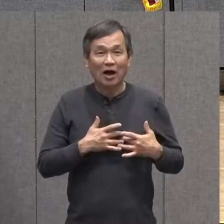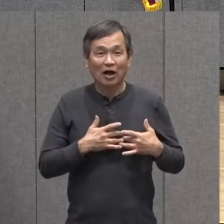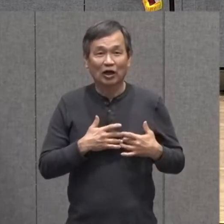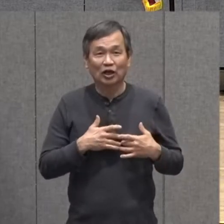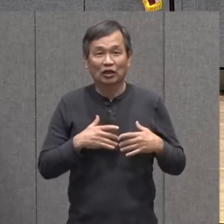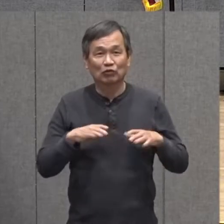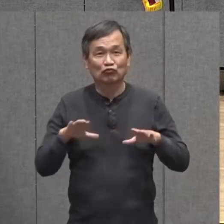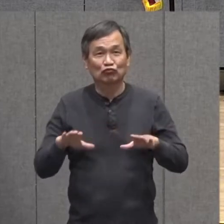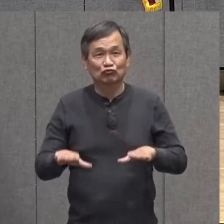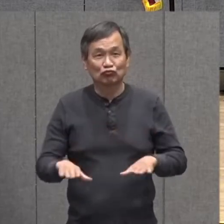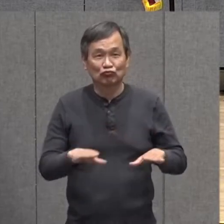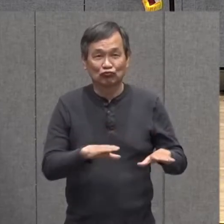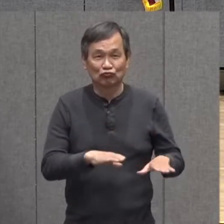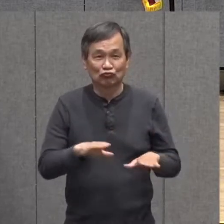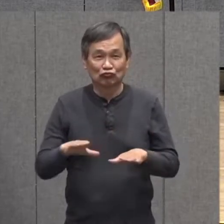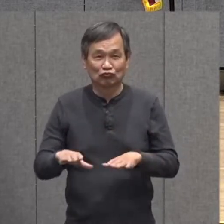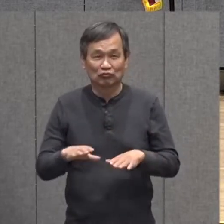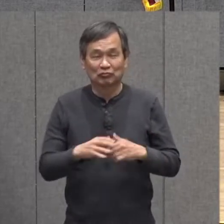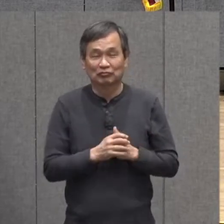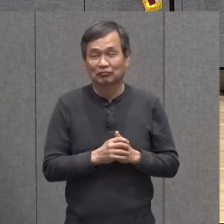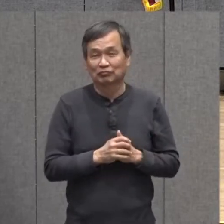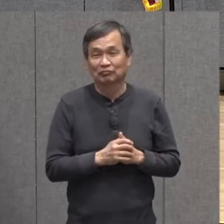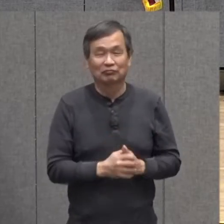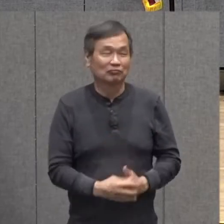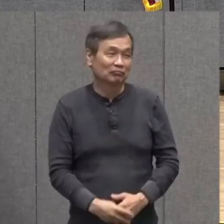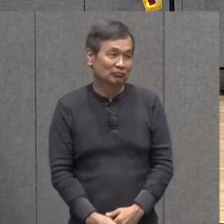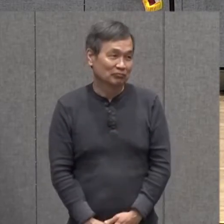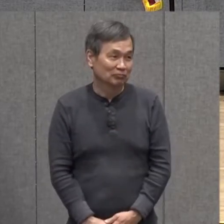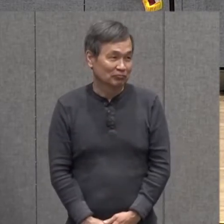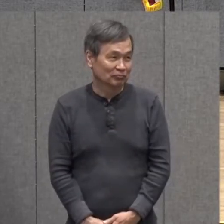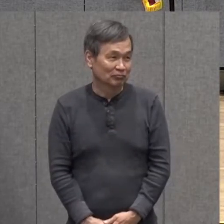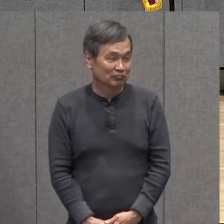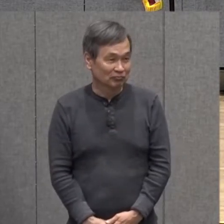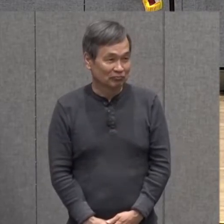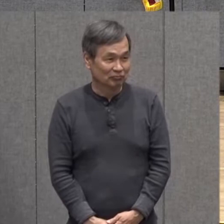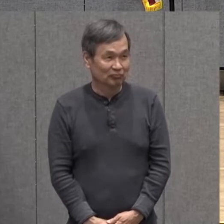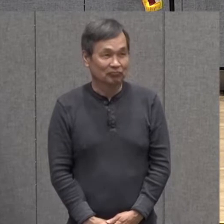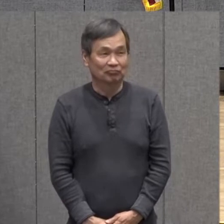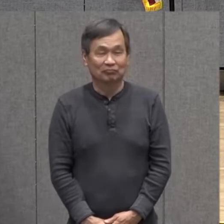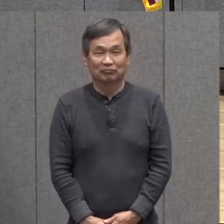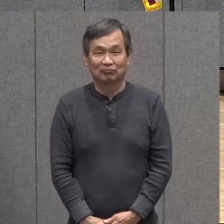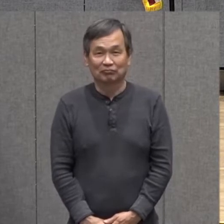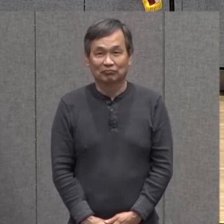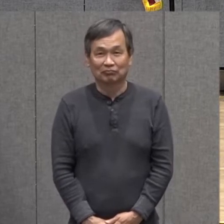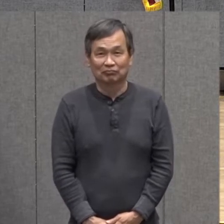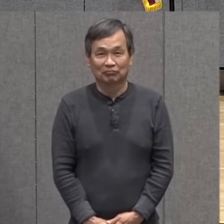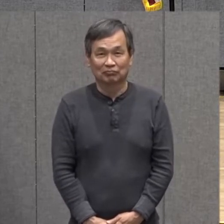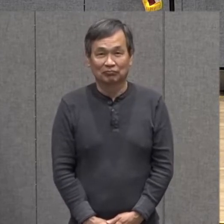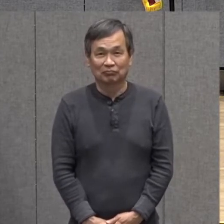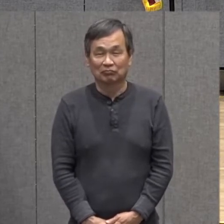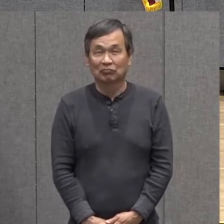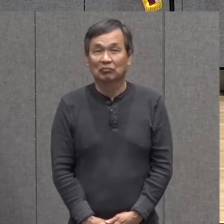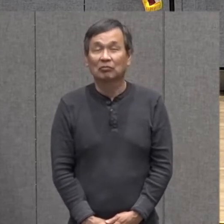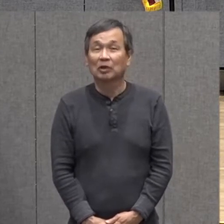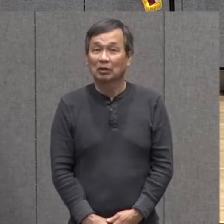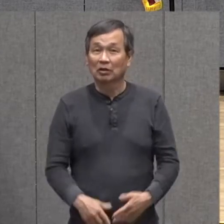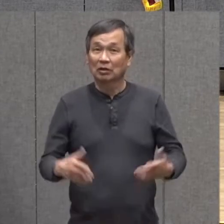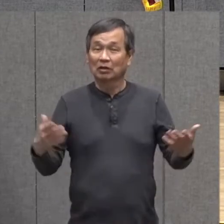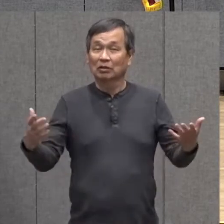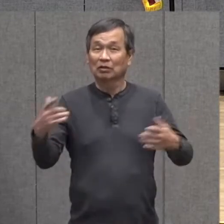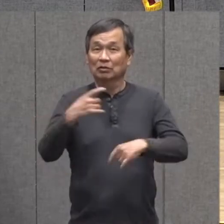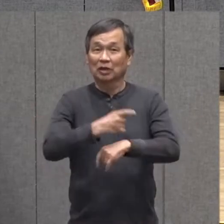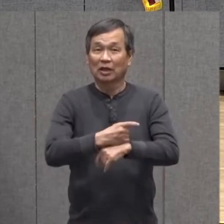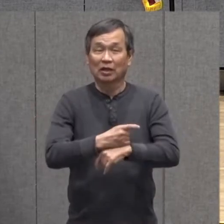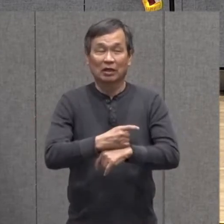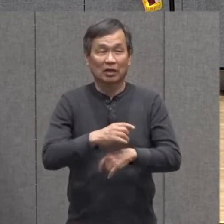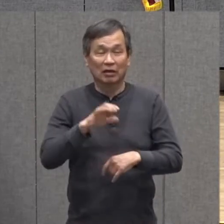down? ¿Has notado que tu corazón ahora late un poquito más despacio? We had lots of fun today.